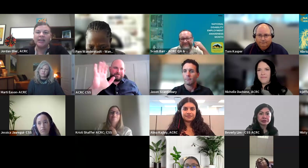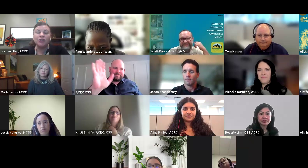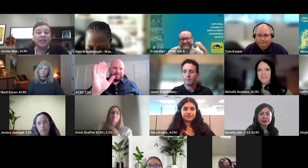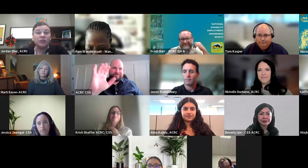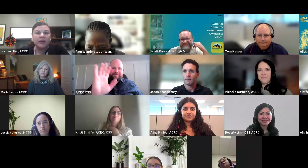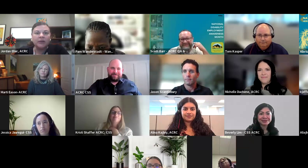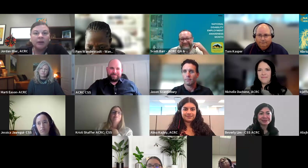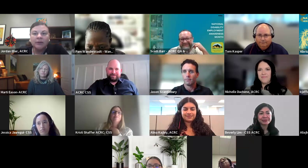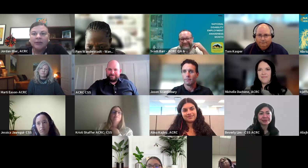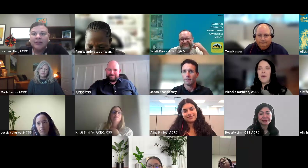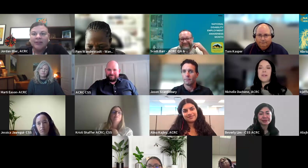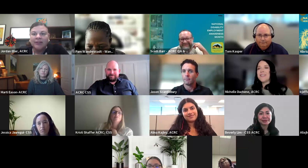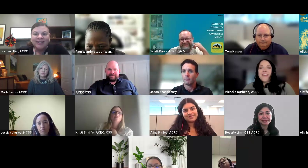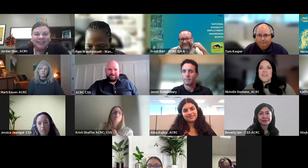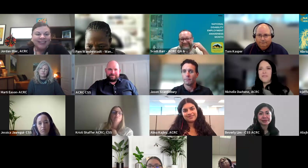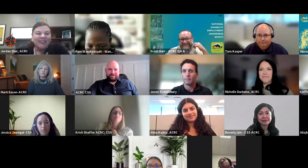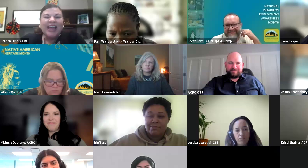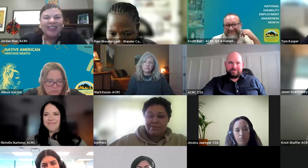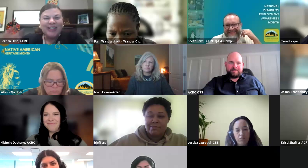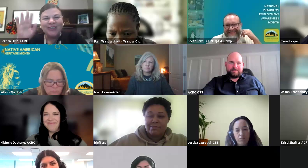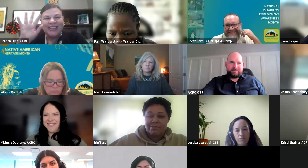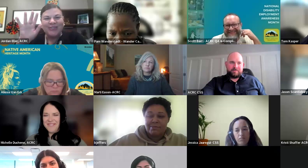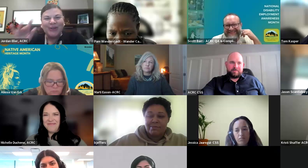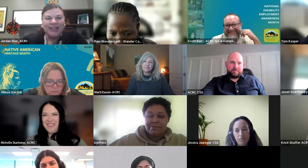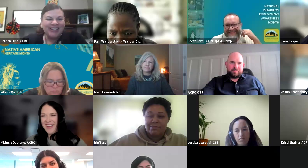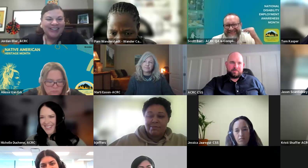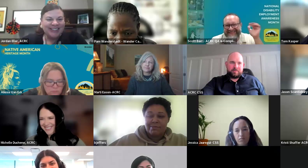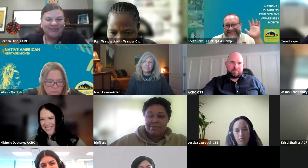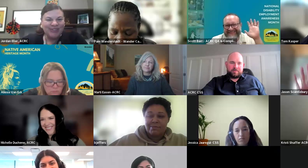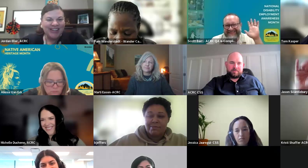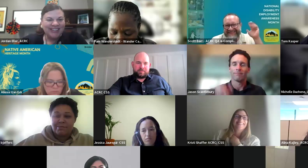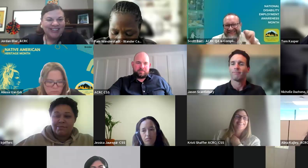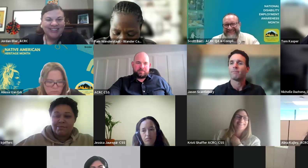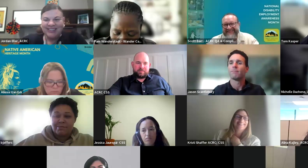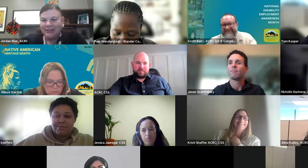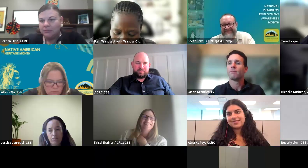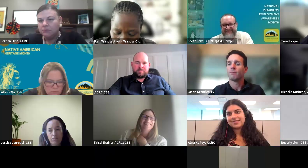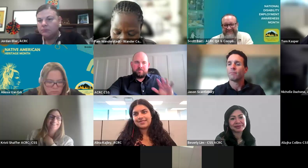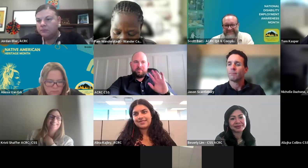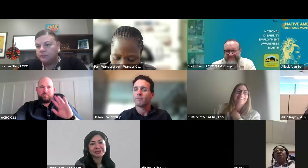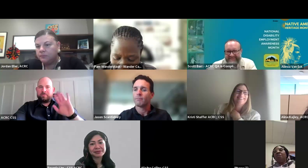still be Jordan. on vacation next week. Oh, I just said thank you. Yeah, thank you guys. Have a great Bye-bye. weekend. Bye-bye.